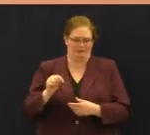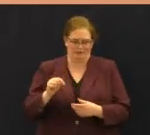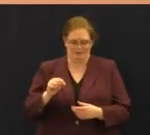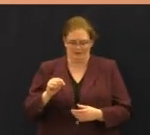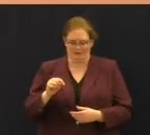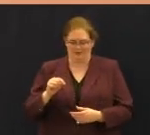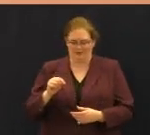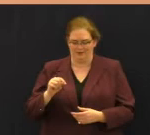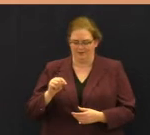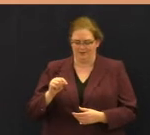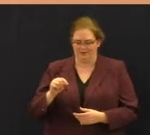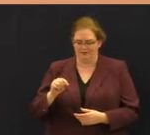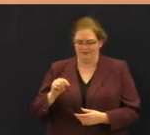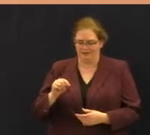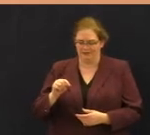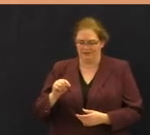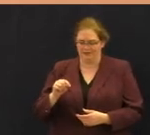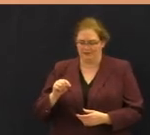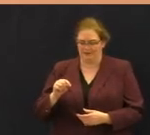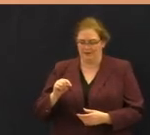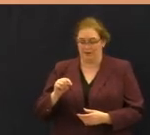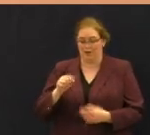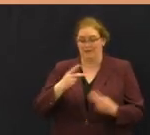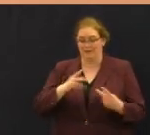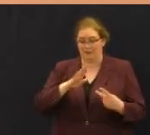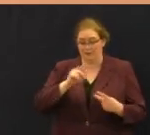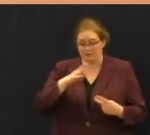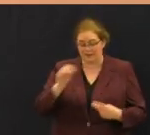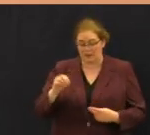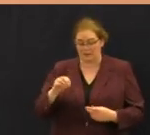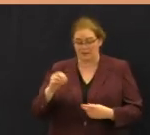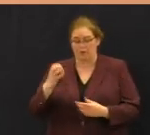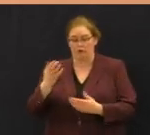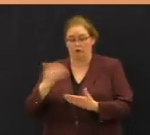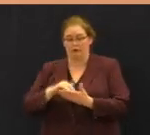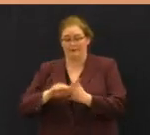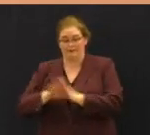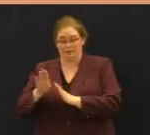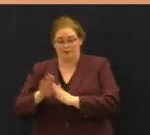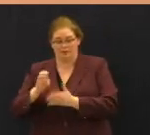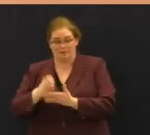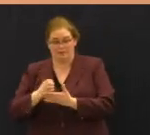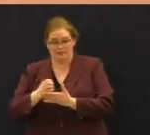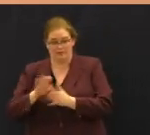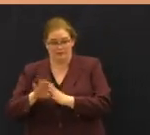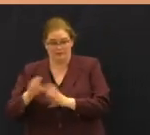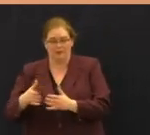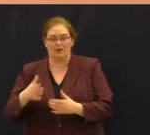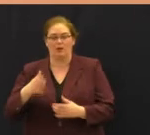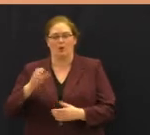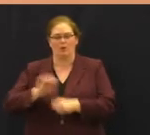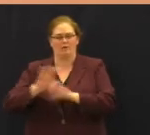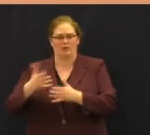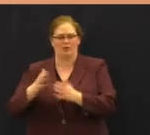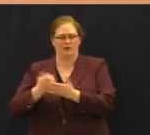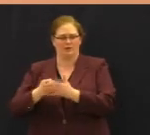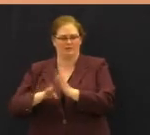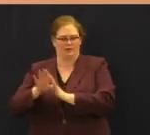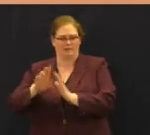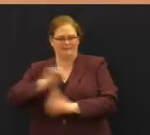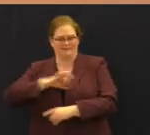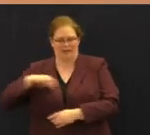Redevelopment Authority and our Visit Bucks County folks are working on with our Workforce and Economic Development